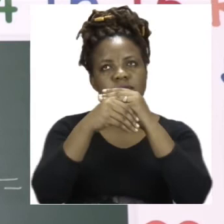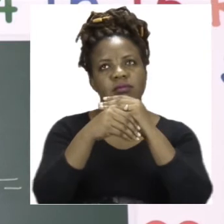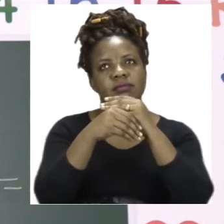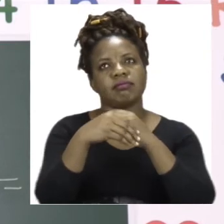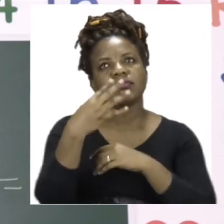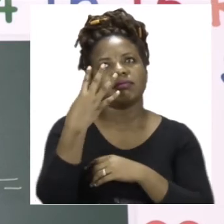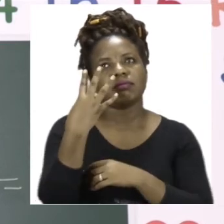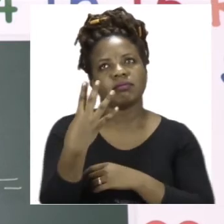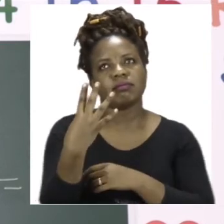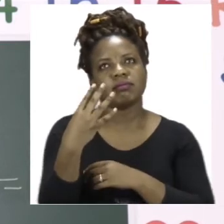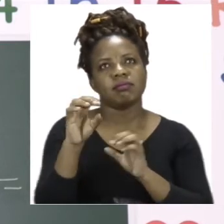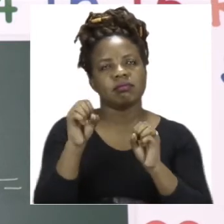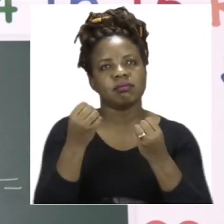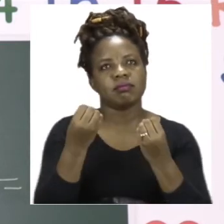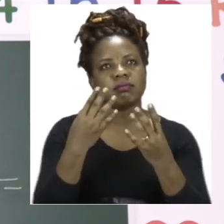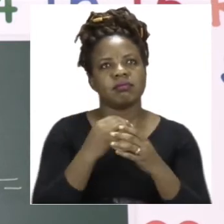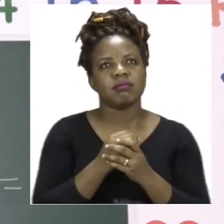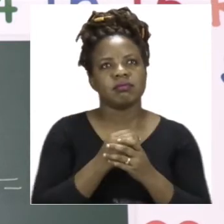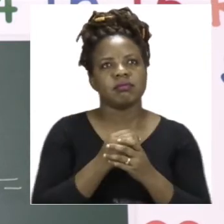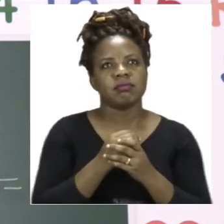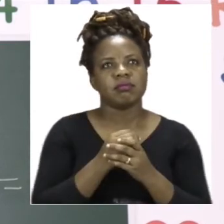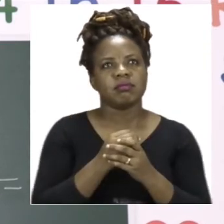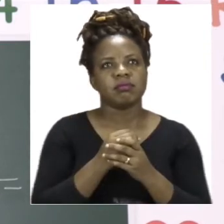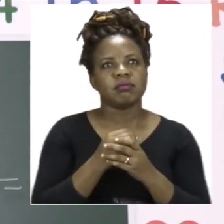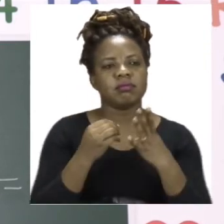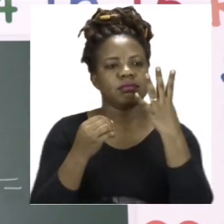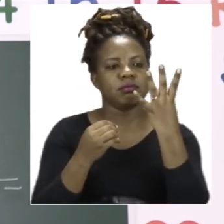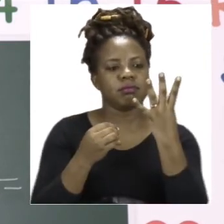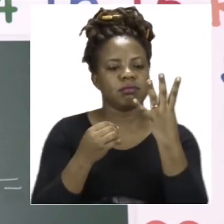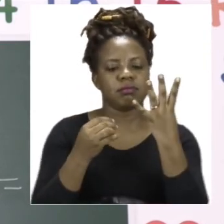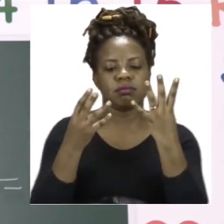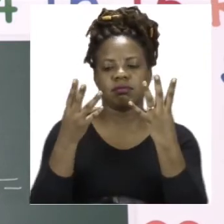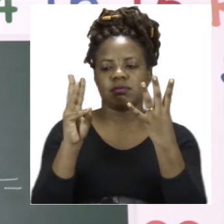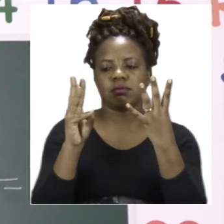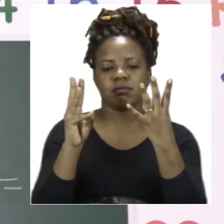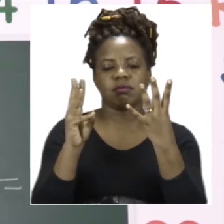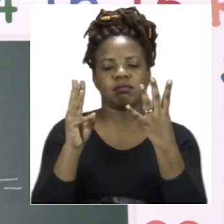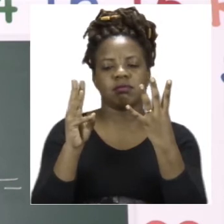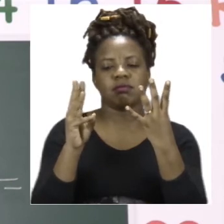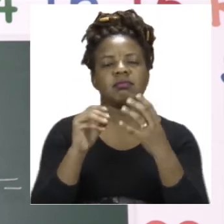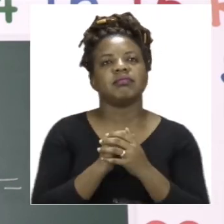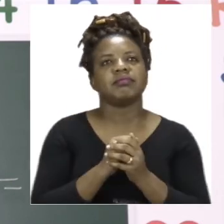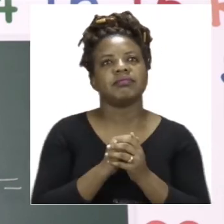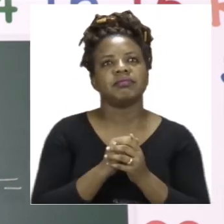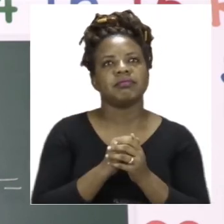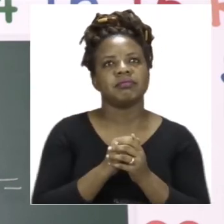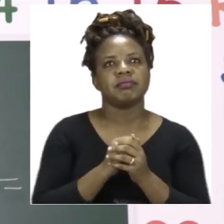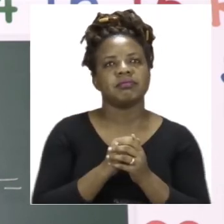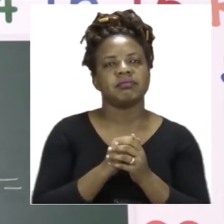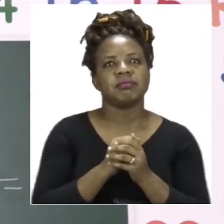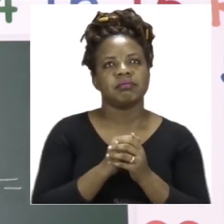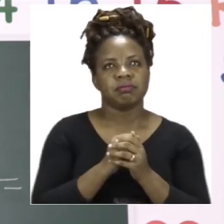have 4 fingers and you add 6 more, you get 10. So our answer here